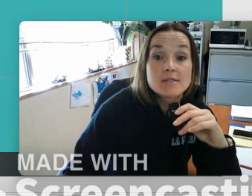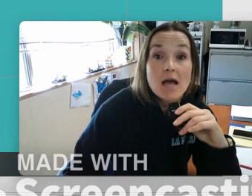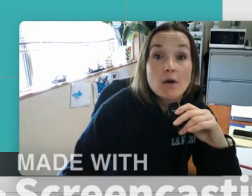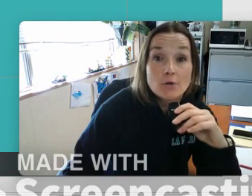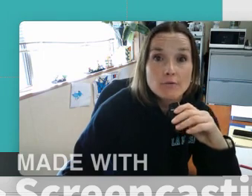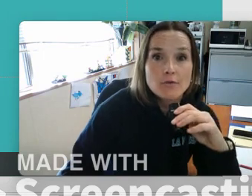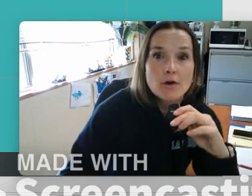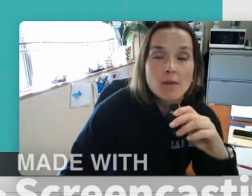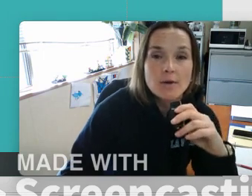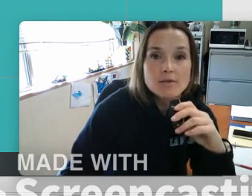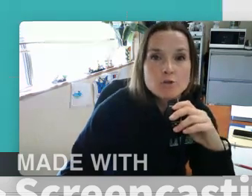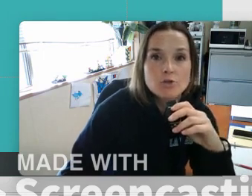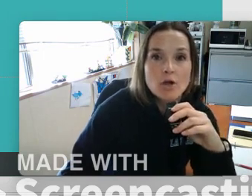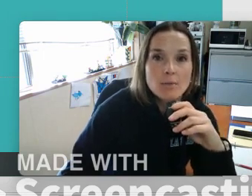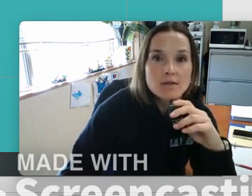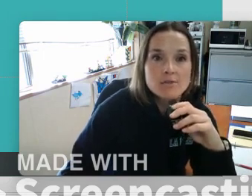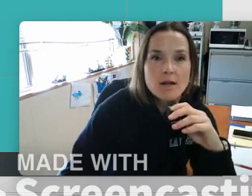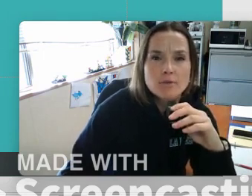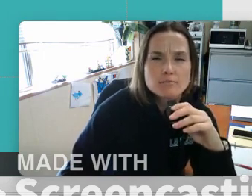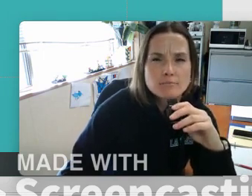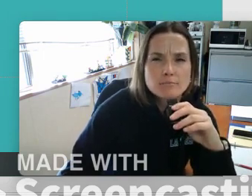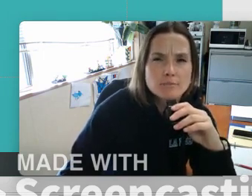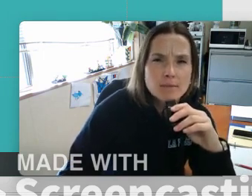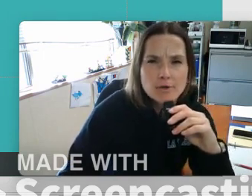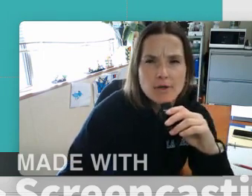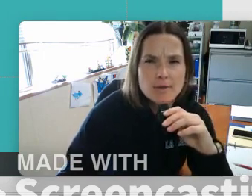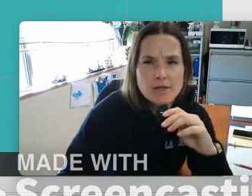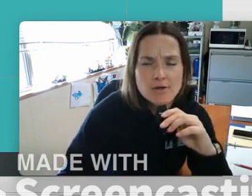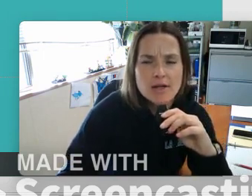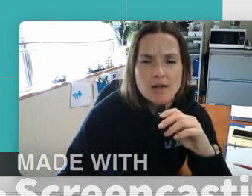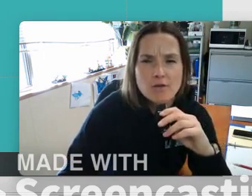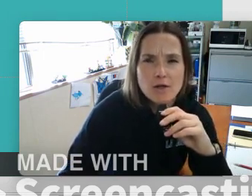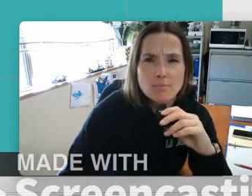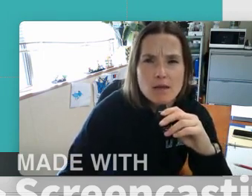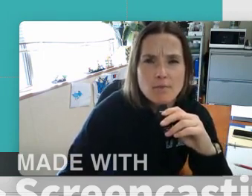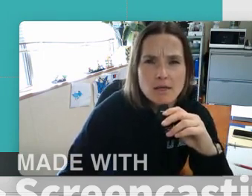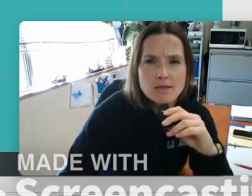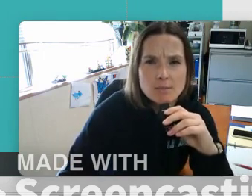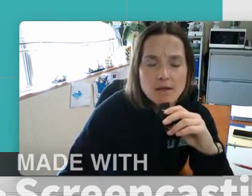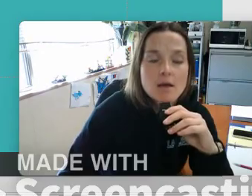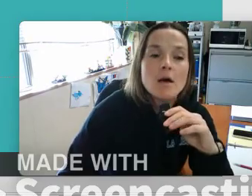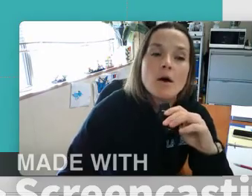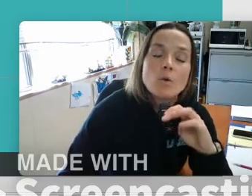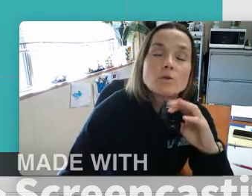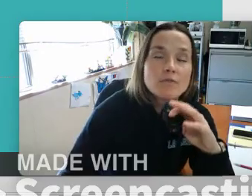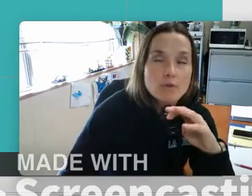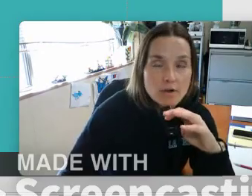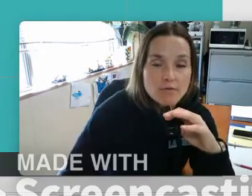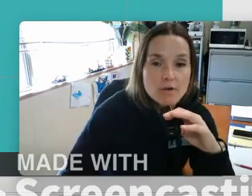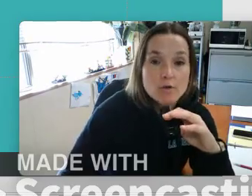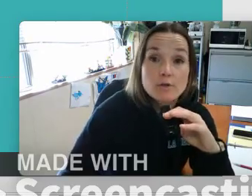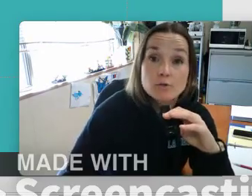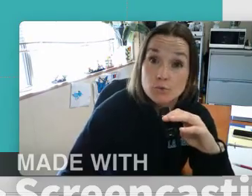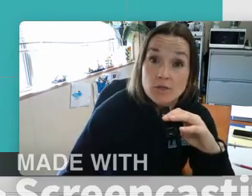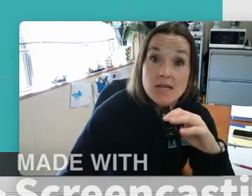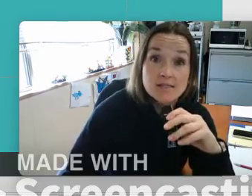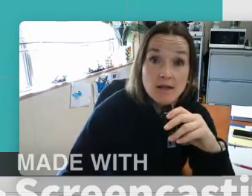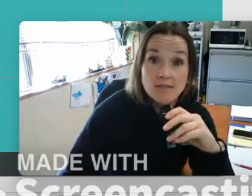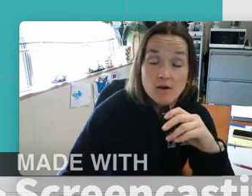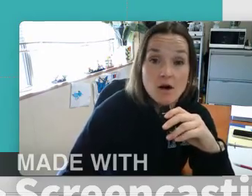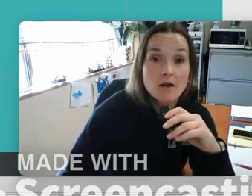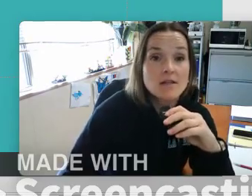eyebrows down. You're going to furrow your eyebrows, which you should all practice right now, right? Putting your eyebrows down, you're going to kind of look like you're mean mugging somebody, which will feel weird for you, but truly